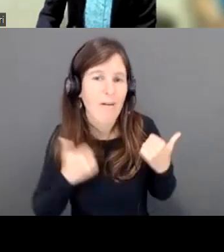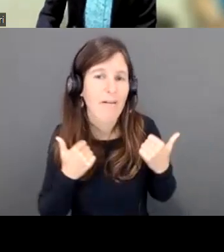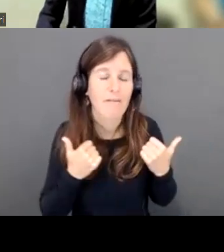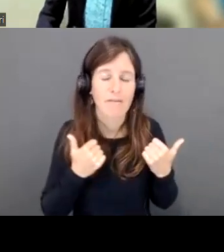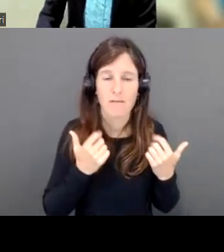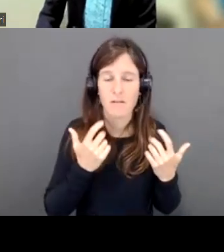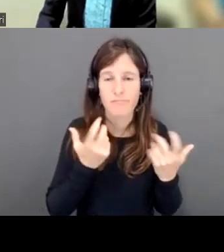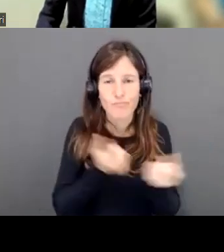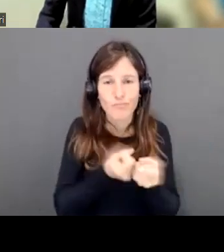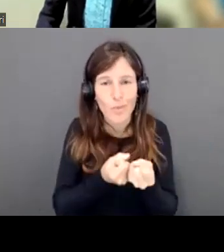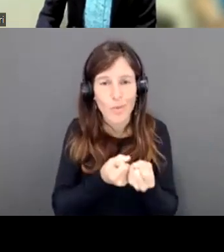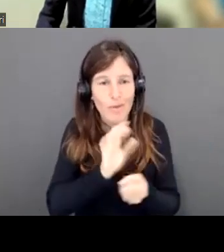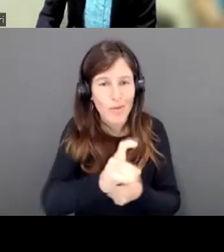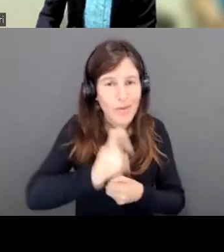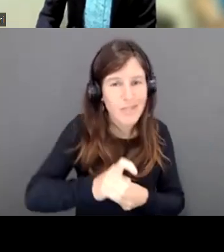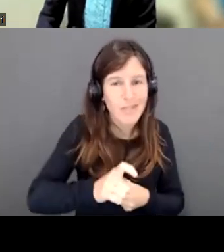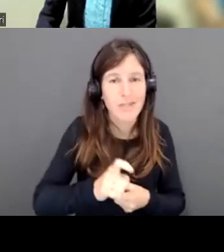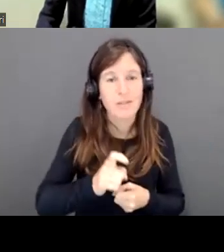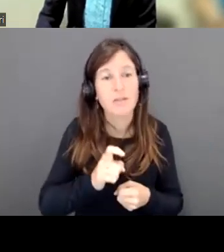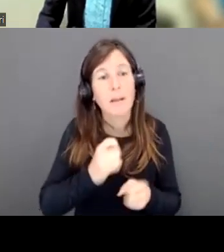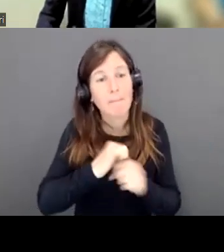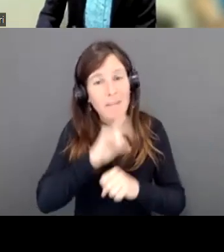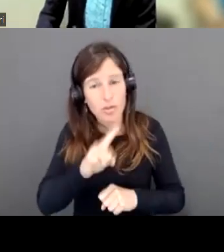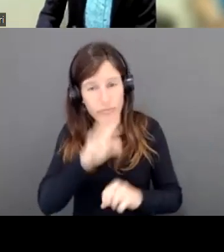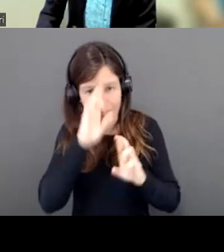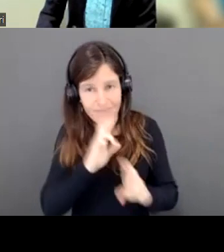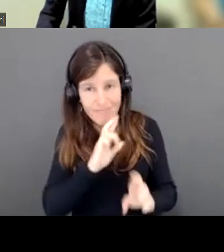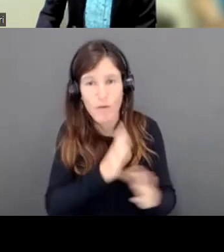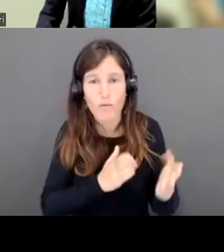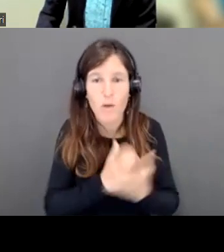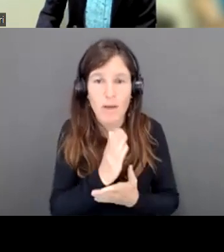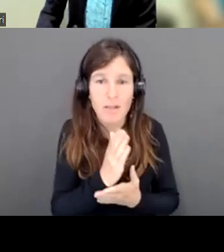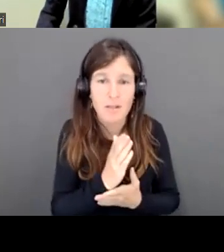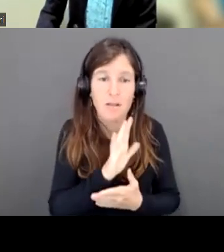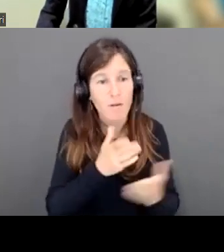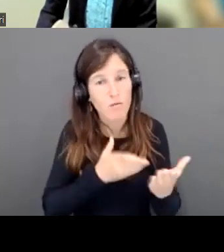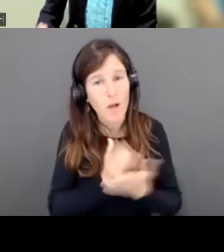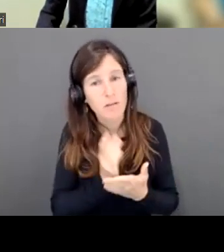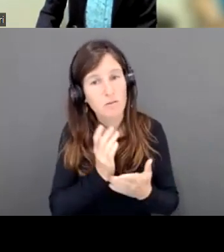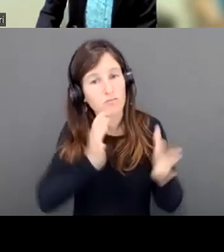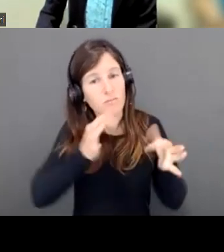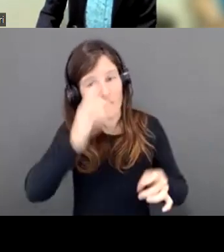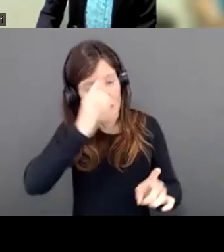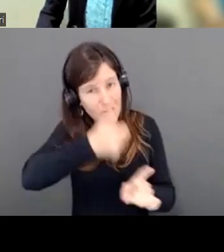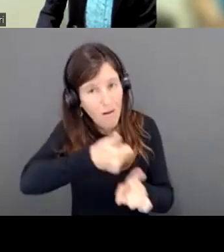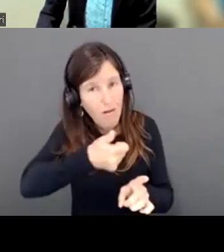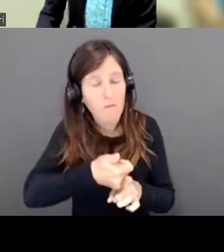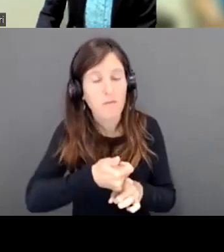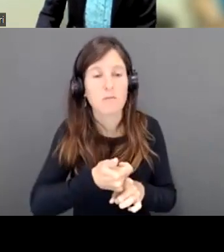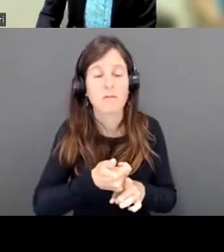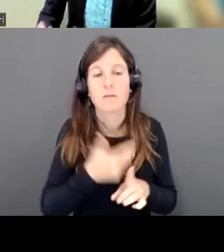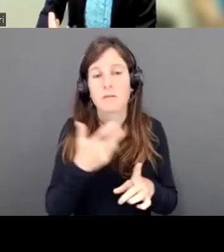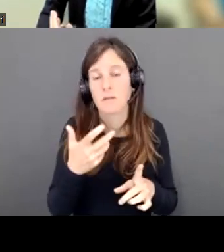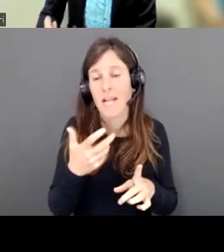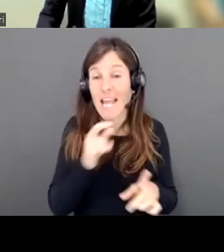Well, also, they have rights, right? We want to support the rights of the individual. And definitely, if there